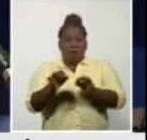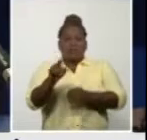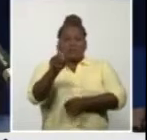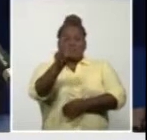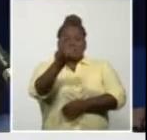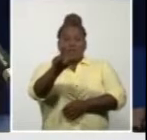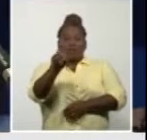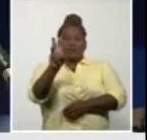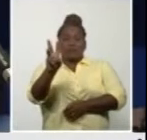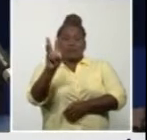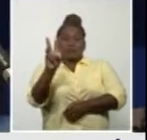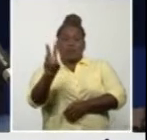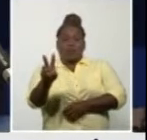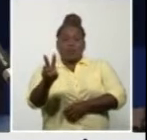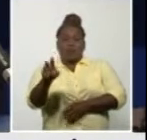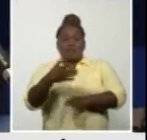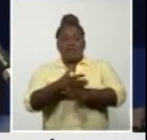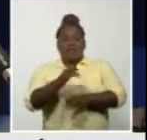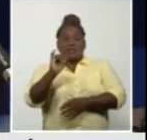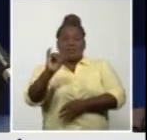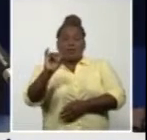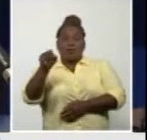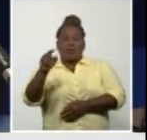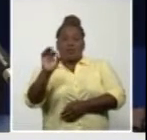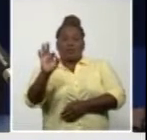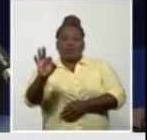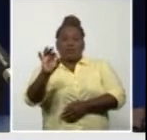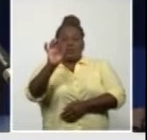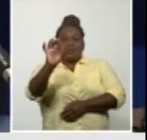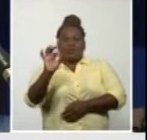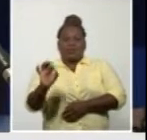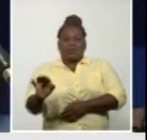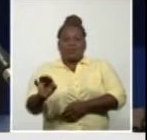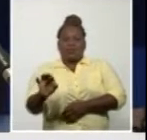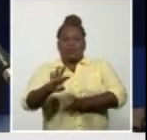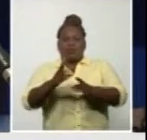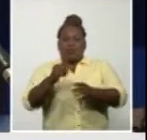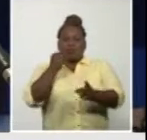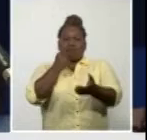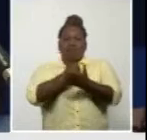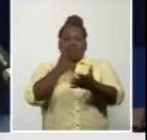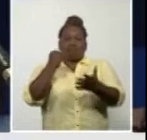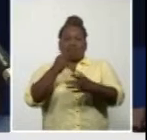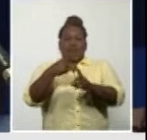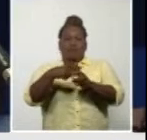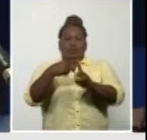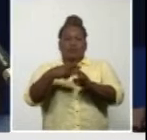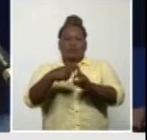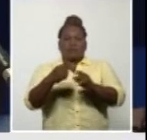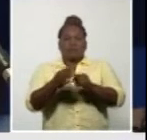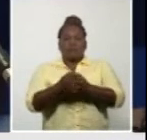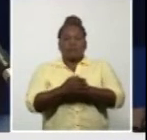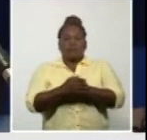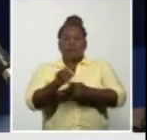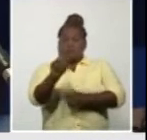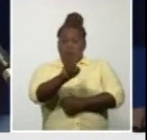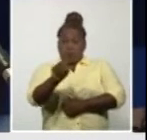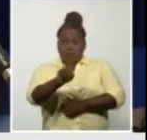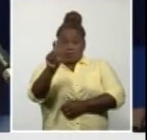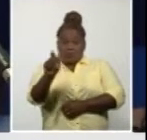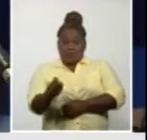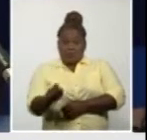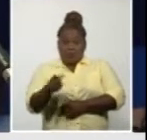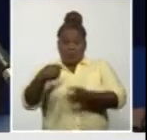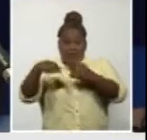transmission. With the source of infection abroad, the same figure of 132 has been